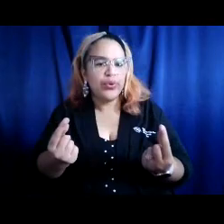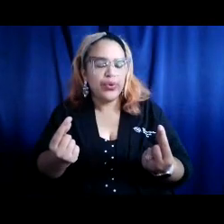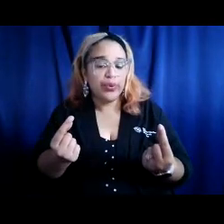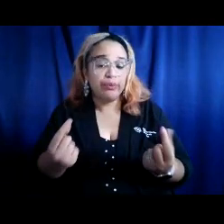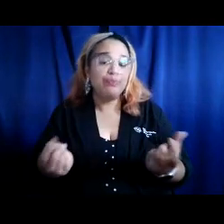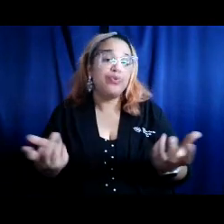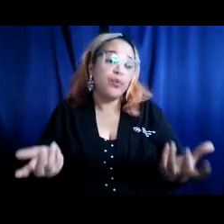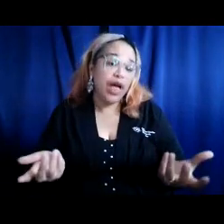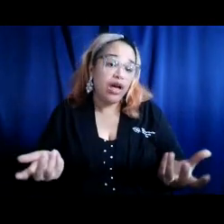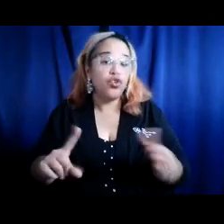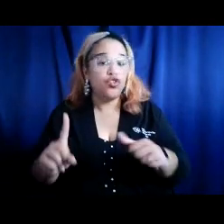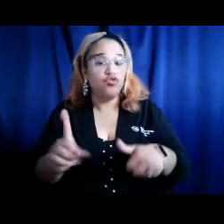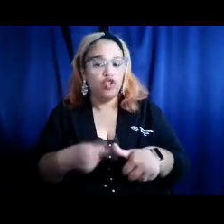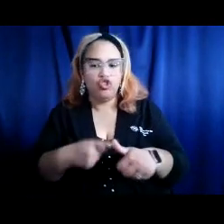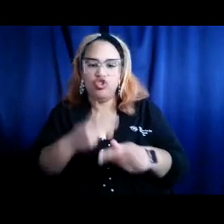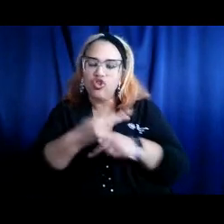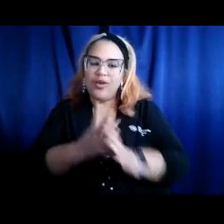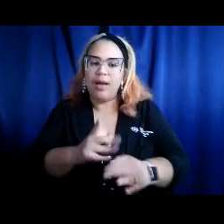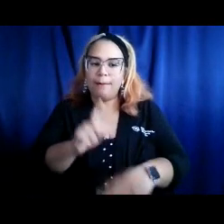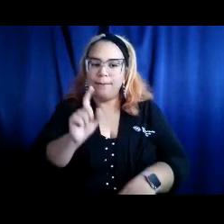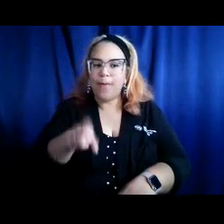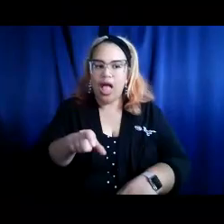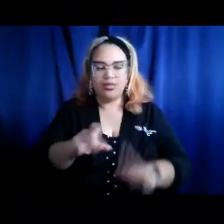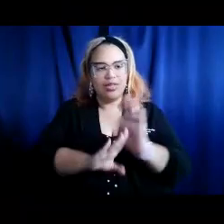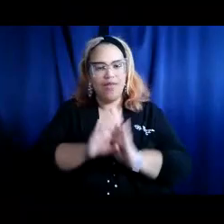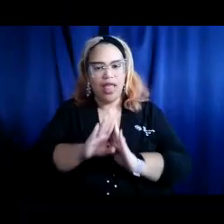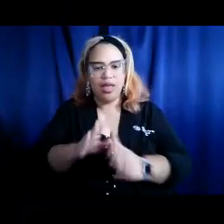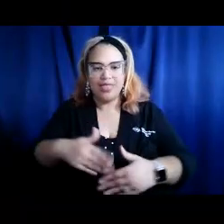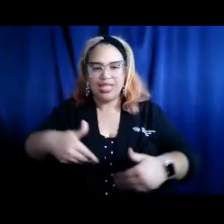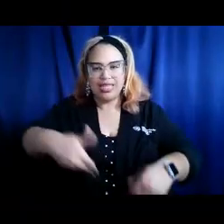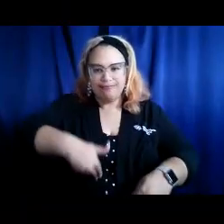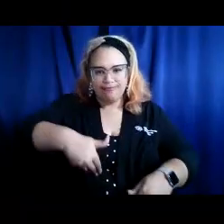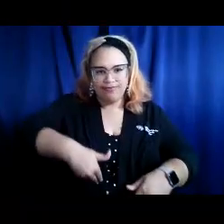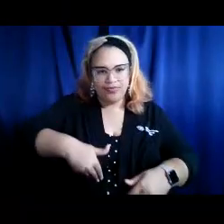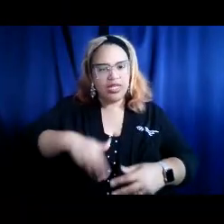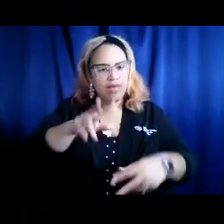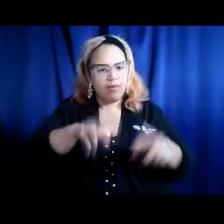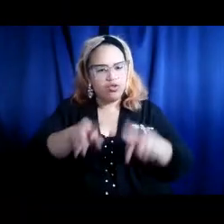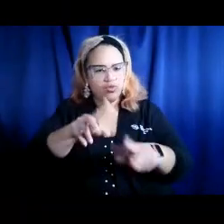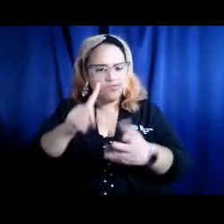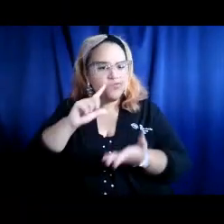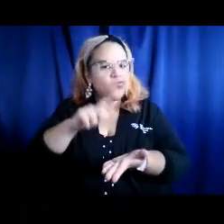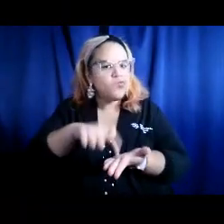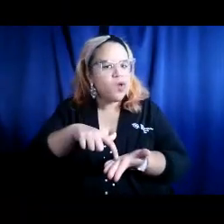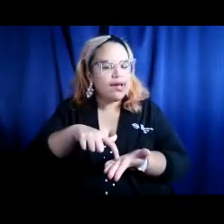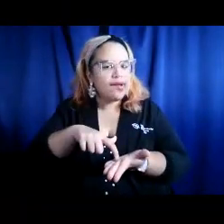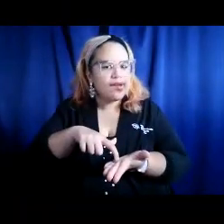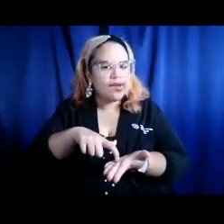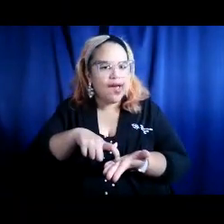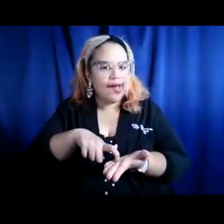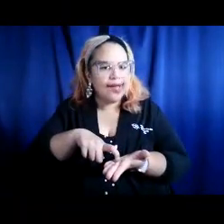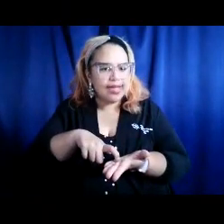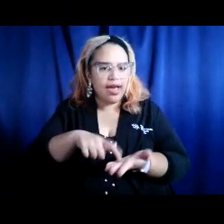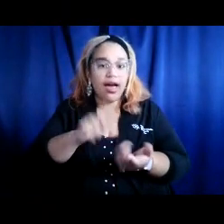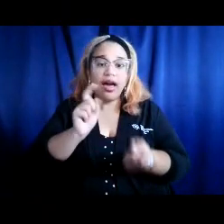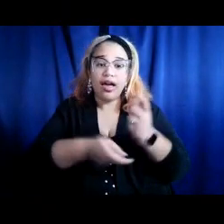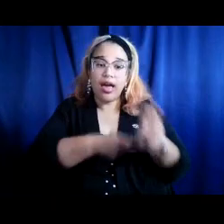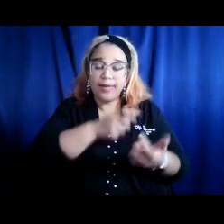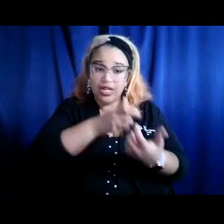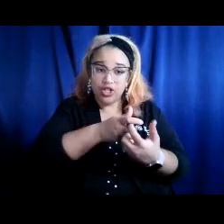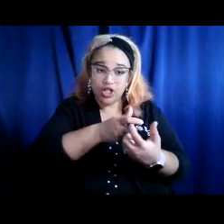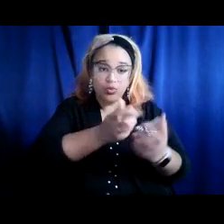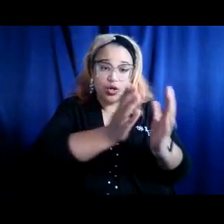reasonable accommodation. If an employee discloses a disability, don't make assumptions about their abilities. Instead, focus on